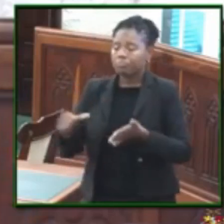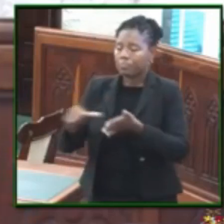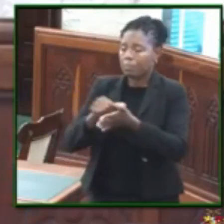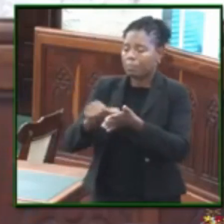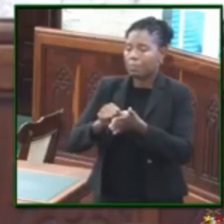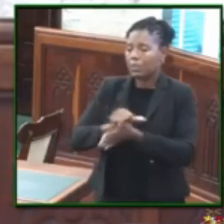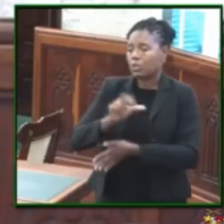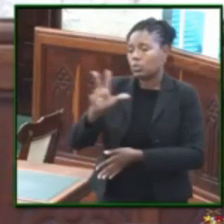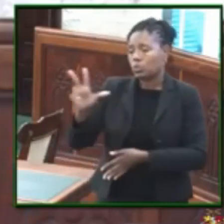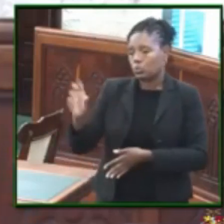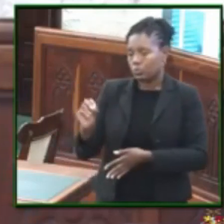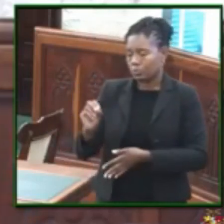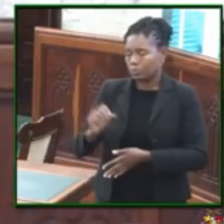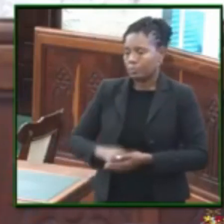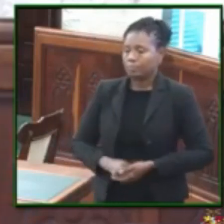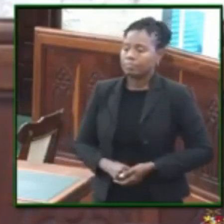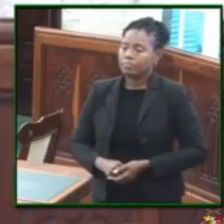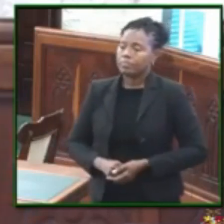30.